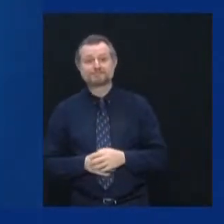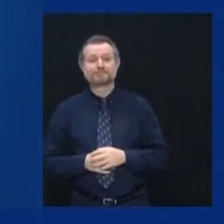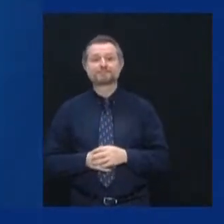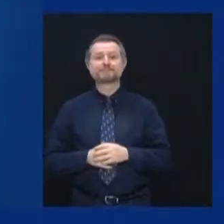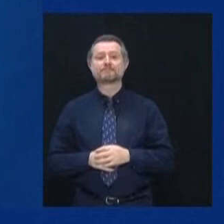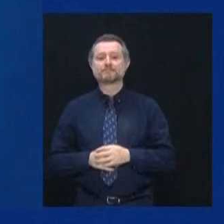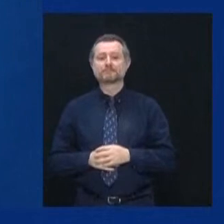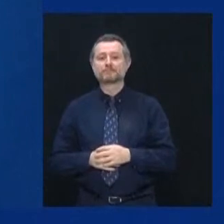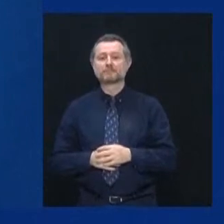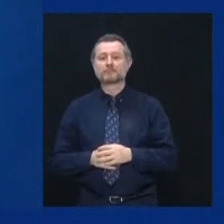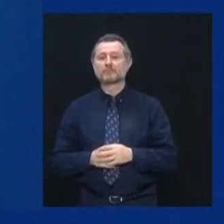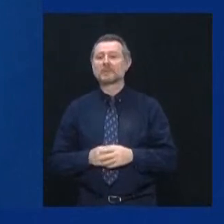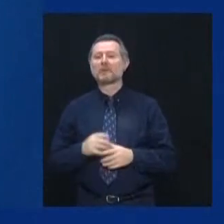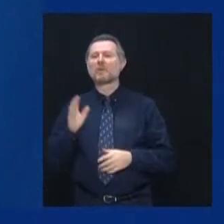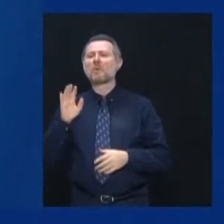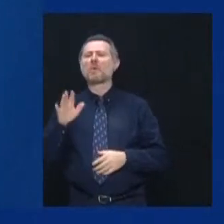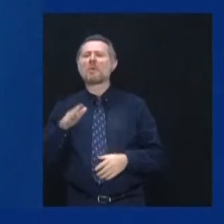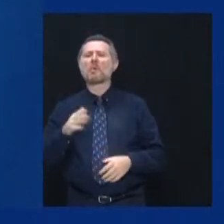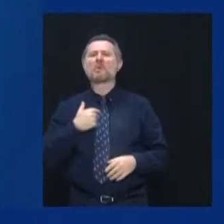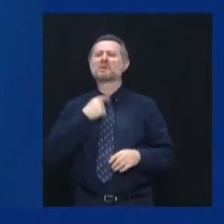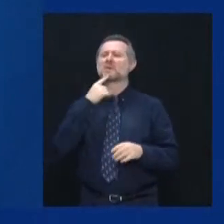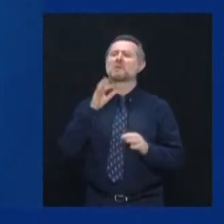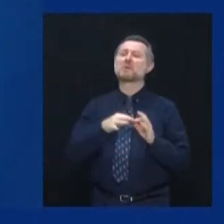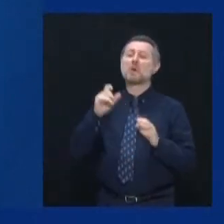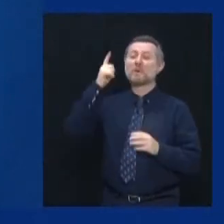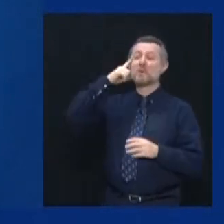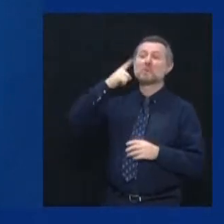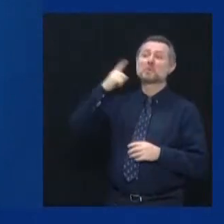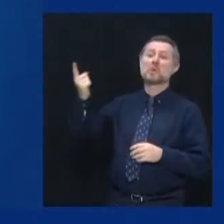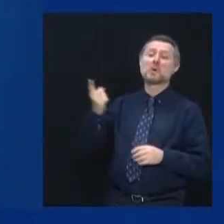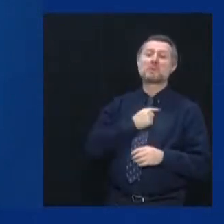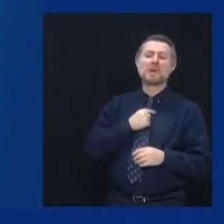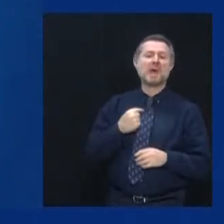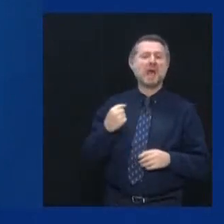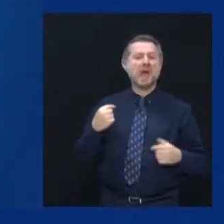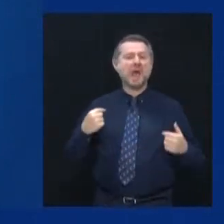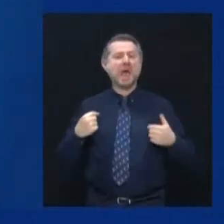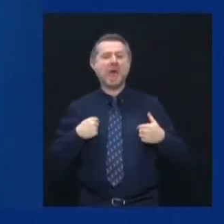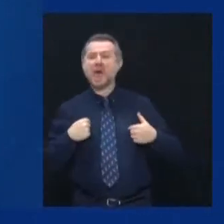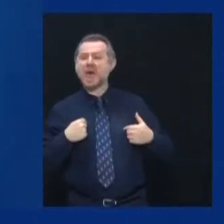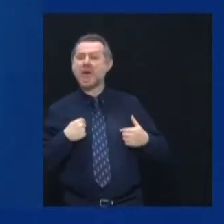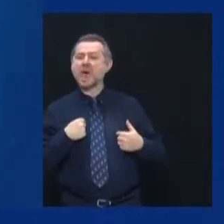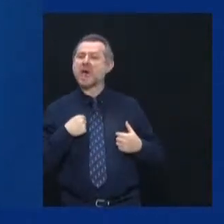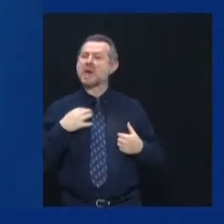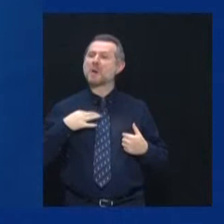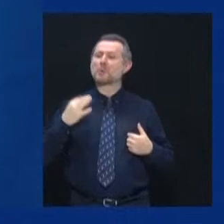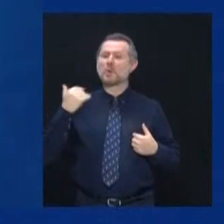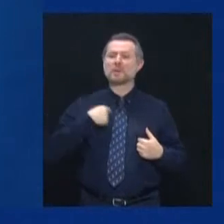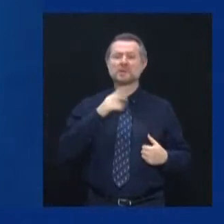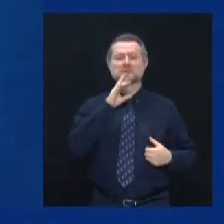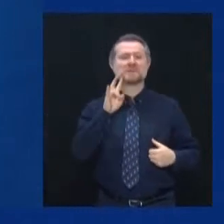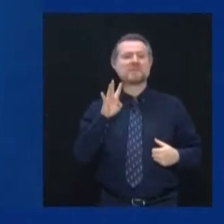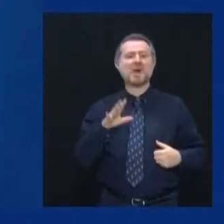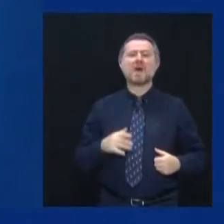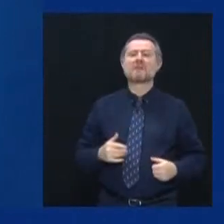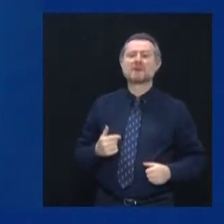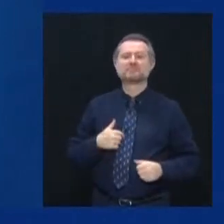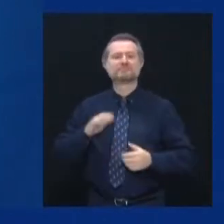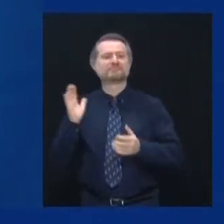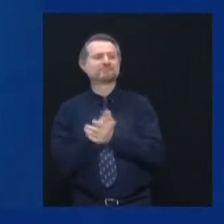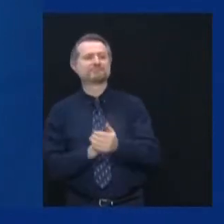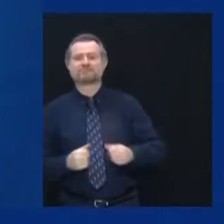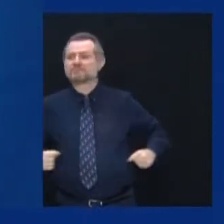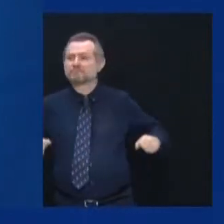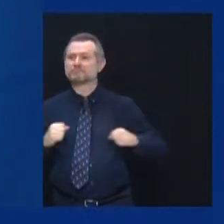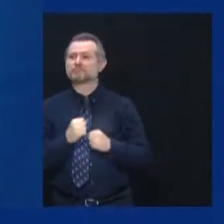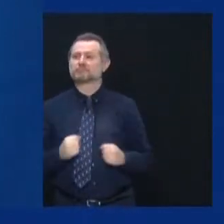Don't say, well, the governor said, I'm eligible, I'm over 75 years old, but